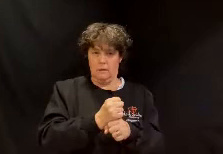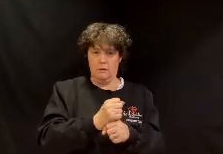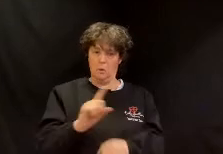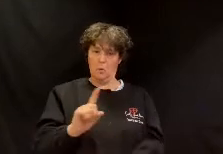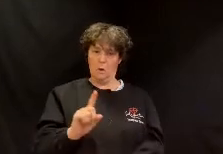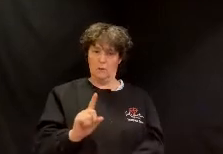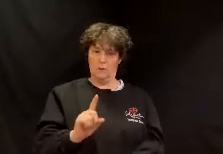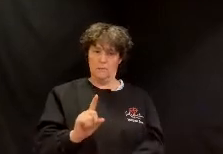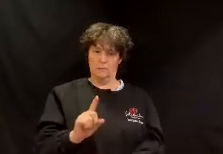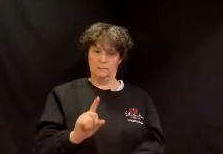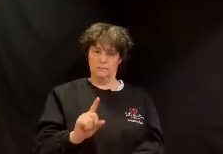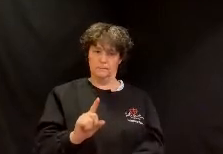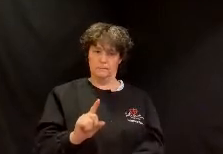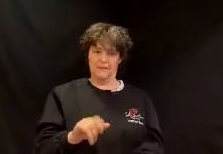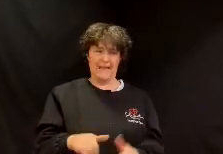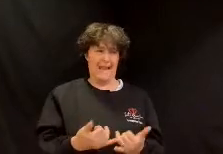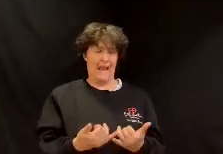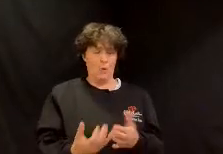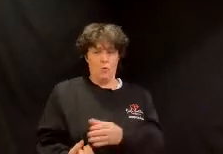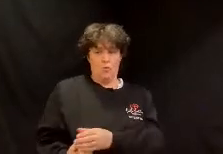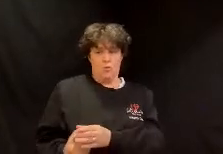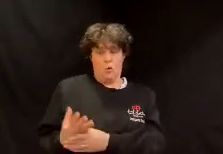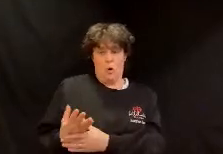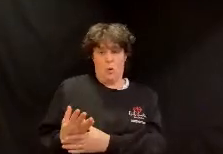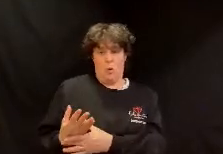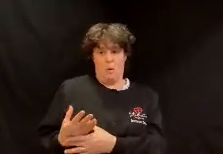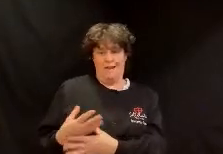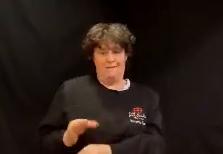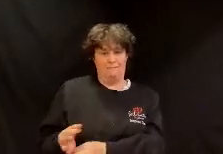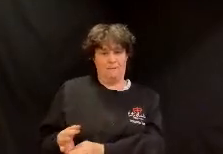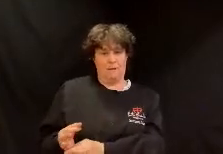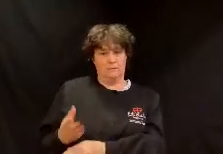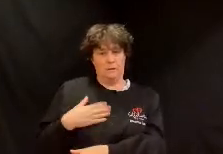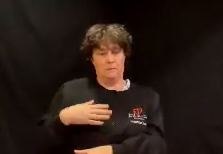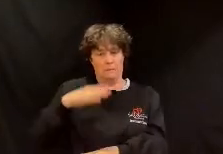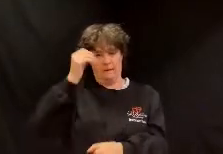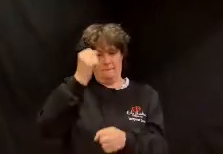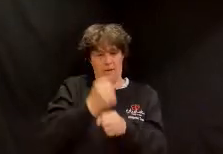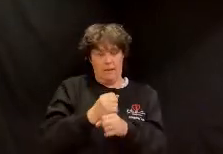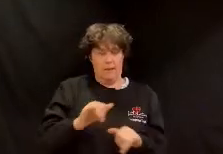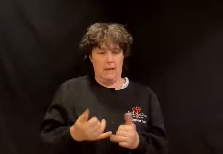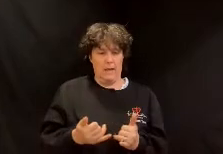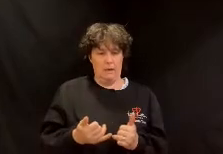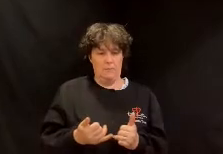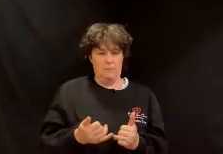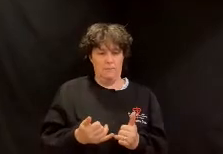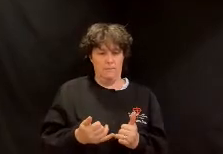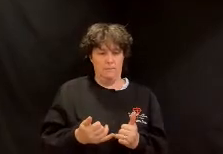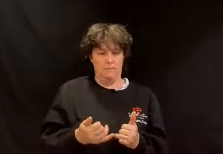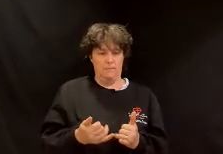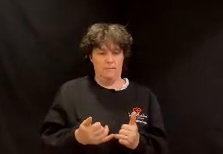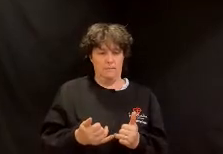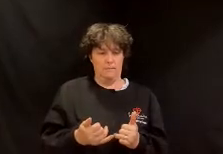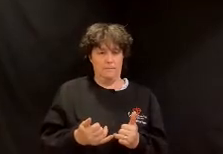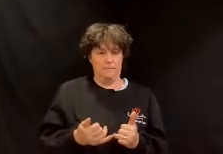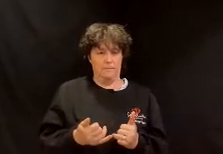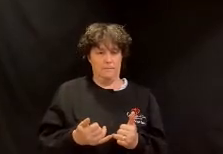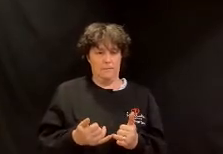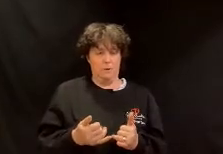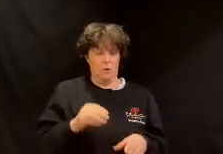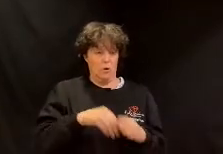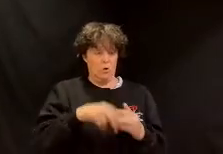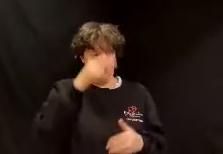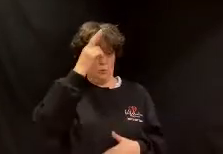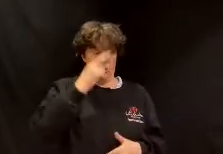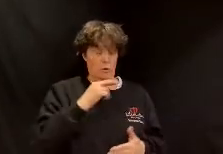faith? How do we grow and develop our faith? How do we grow and develop our faith? So you're in Romans. Go to